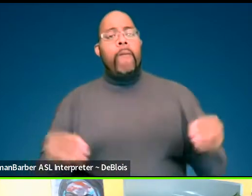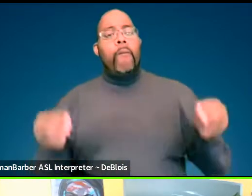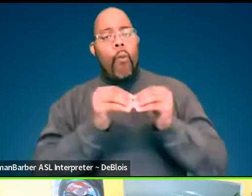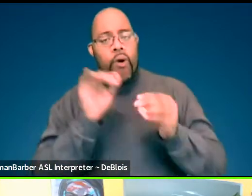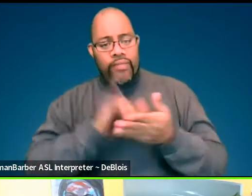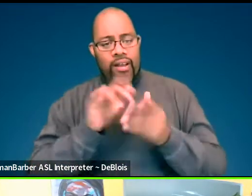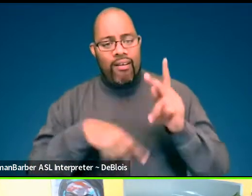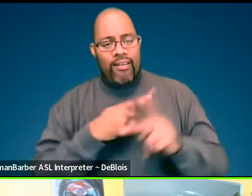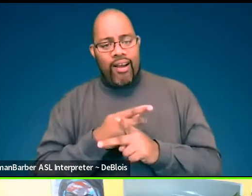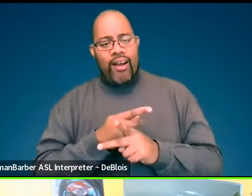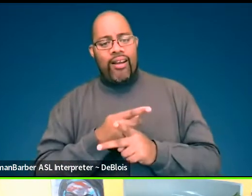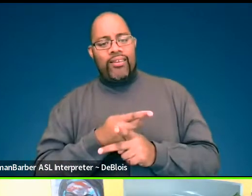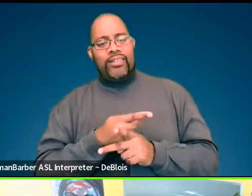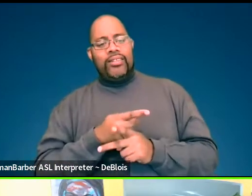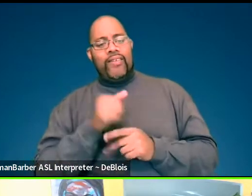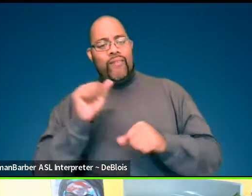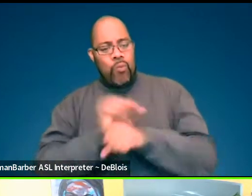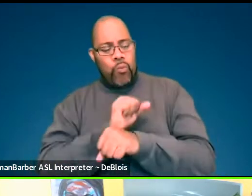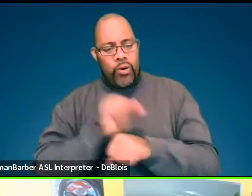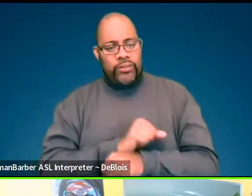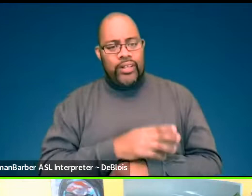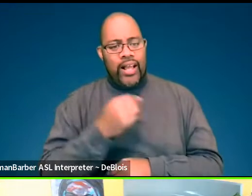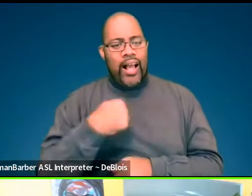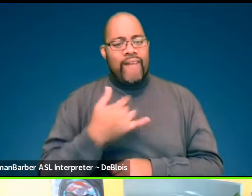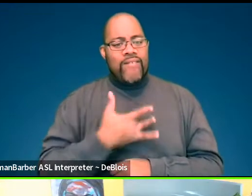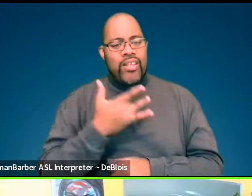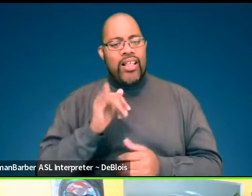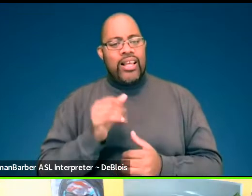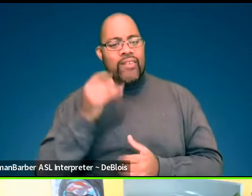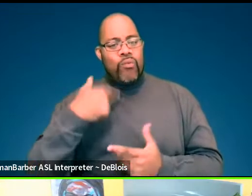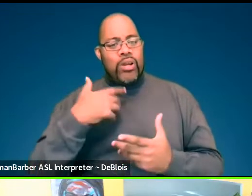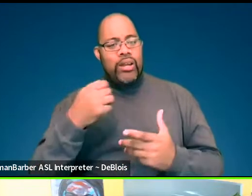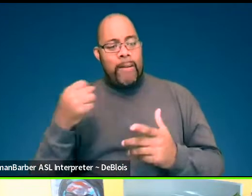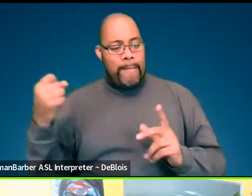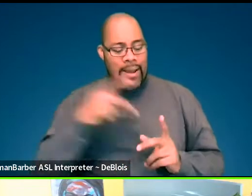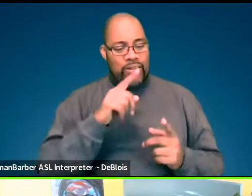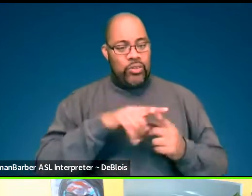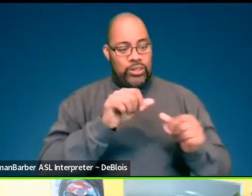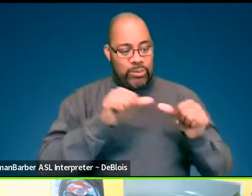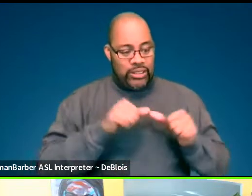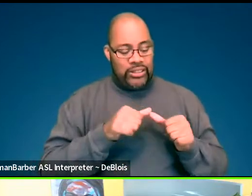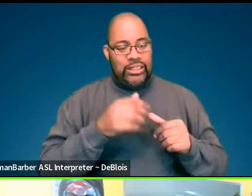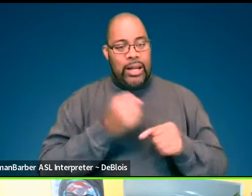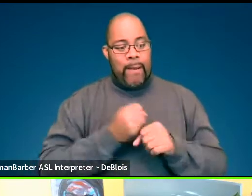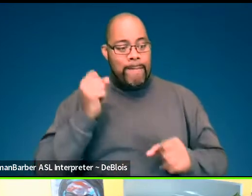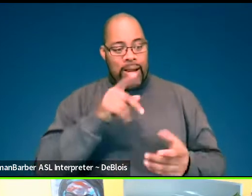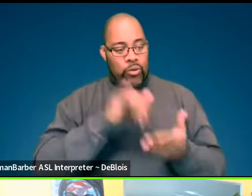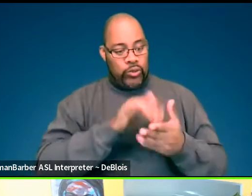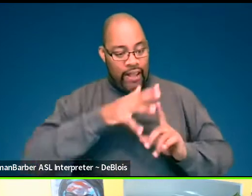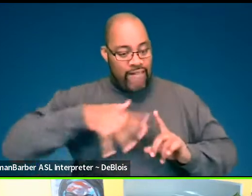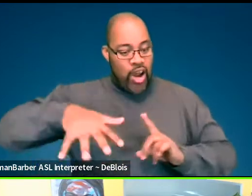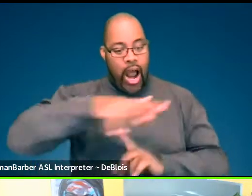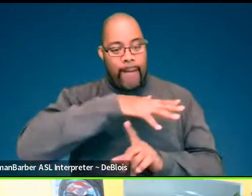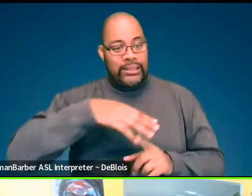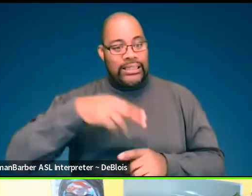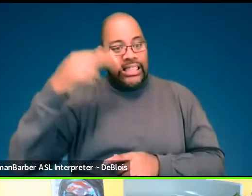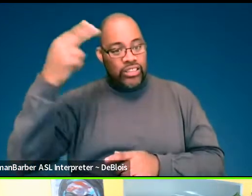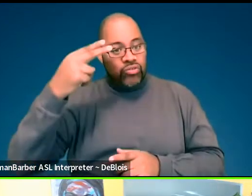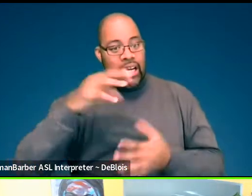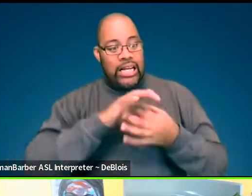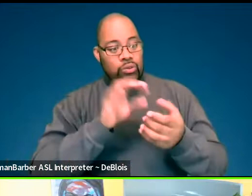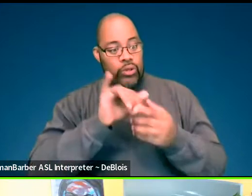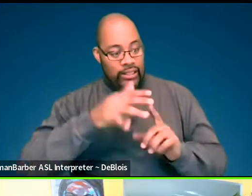kind of work. And I feel like if we get back into those spaces and get back into those environments and the histories connected